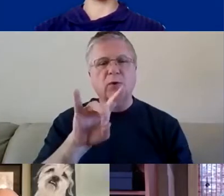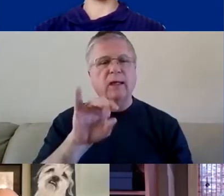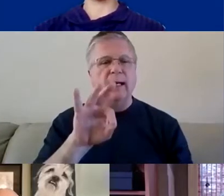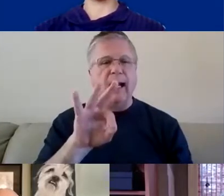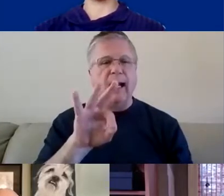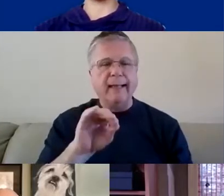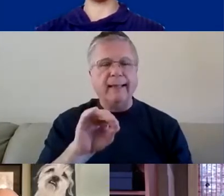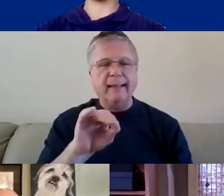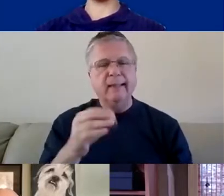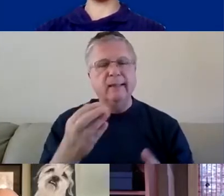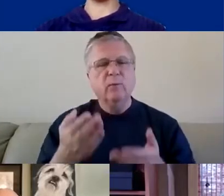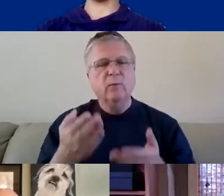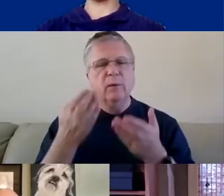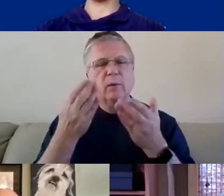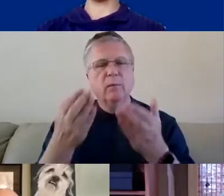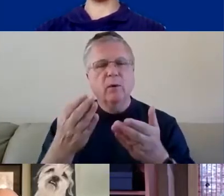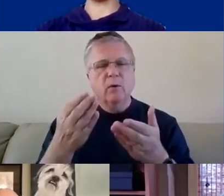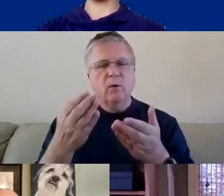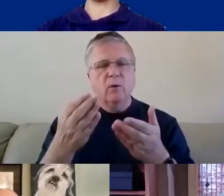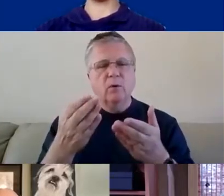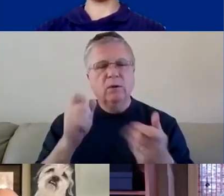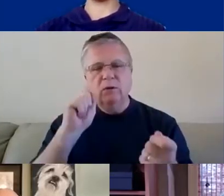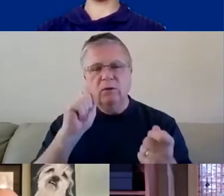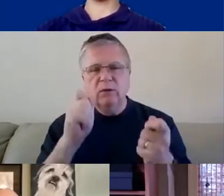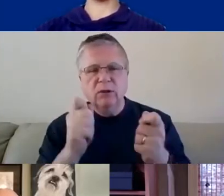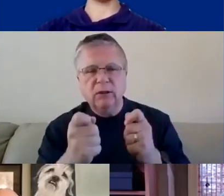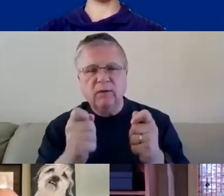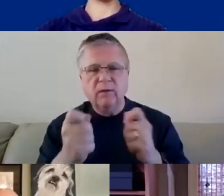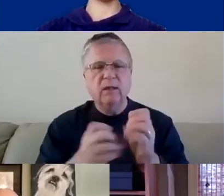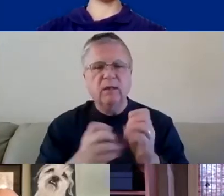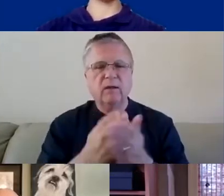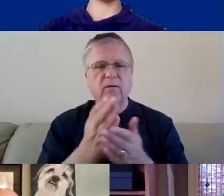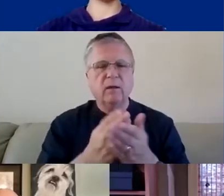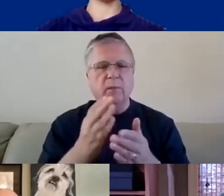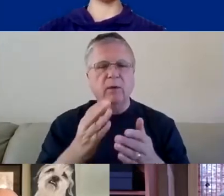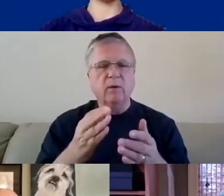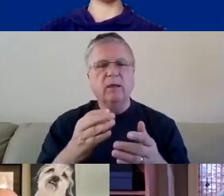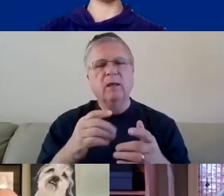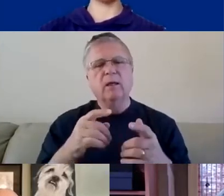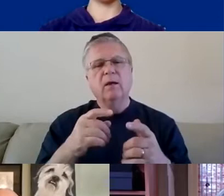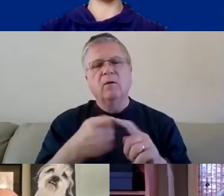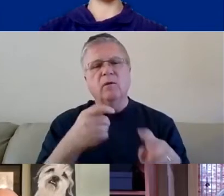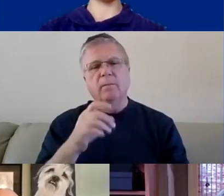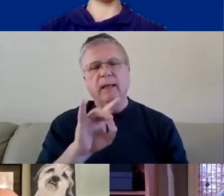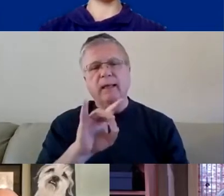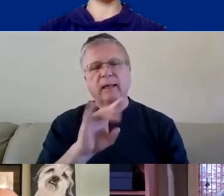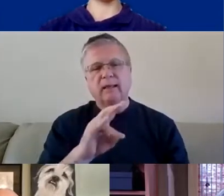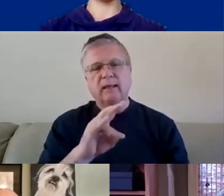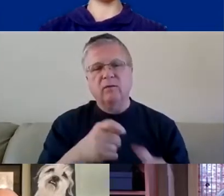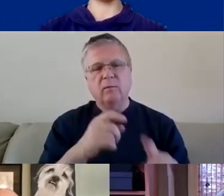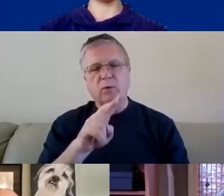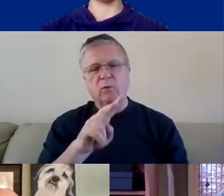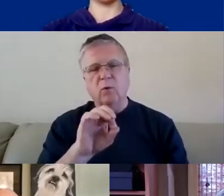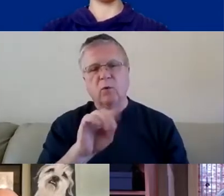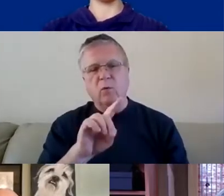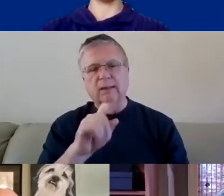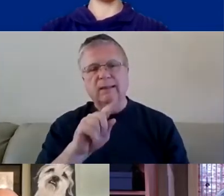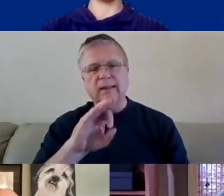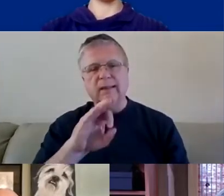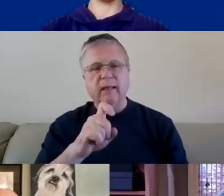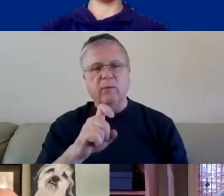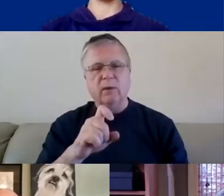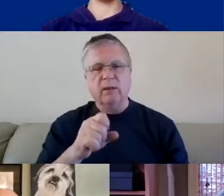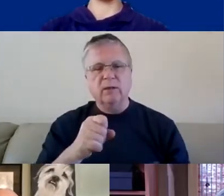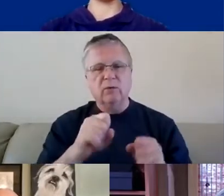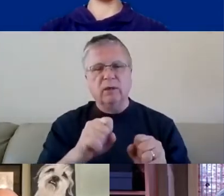proposing to shift development rights for up to 87 units from 201 Stanwick Street. The 201